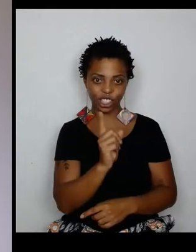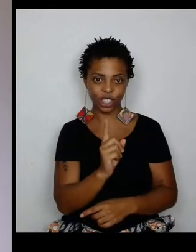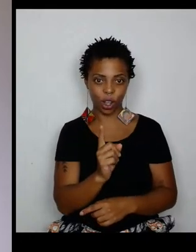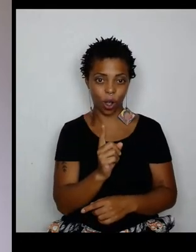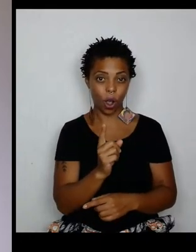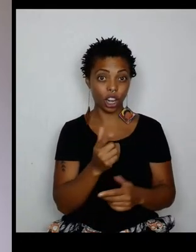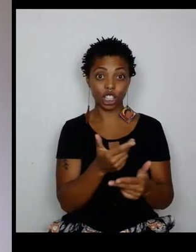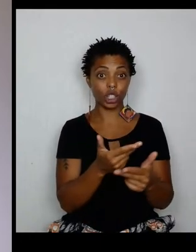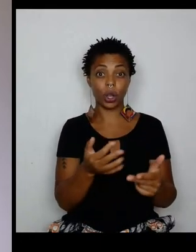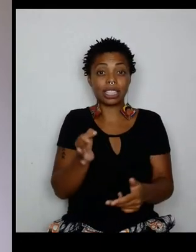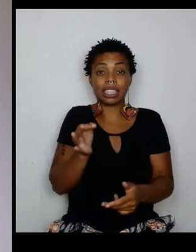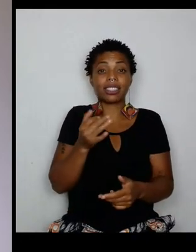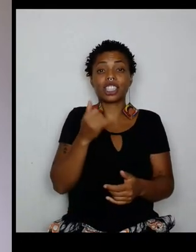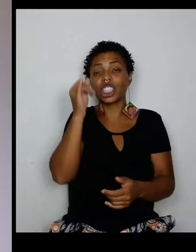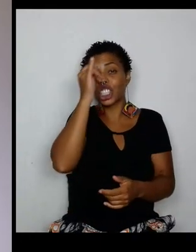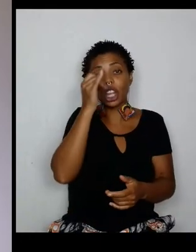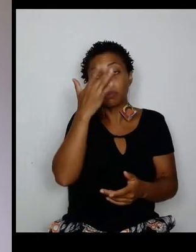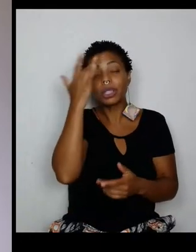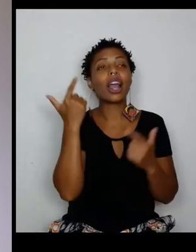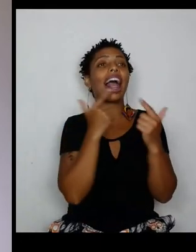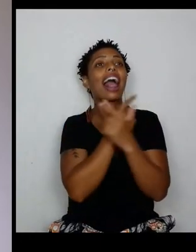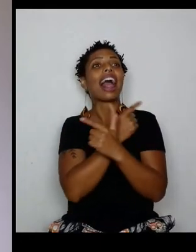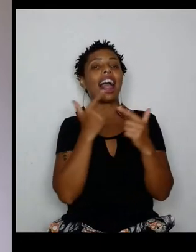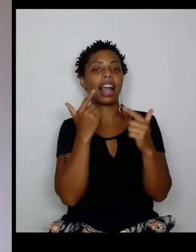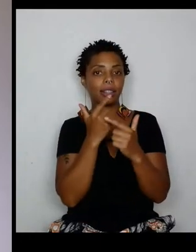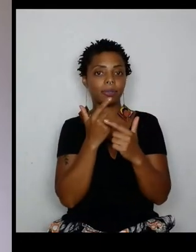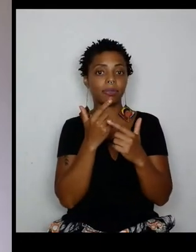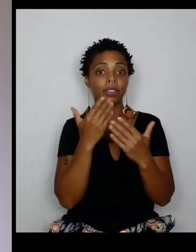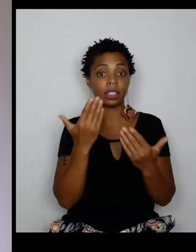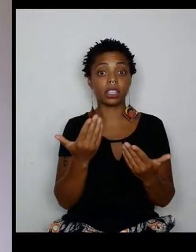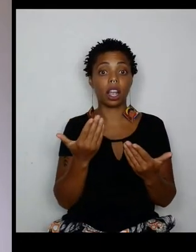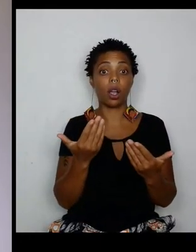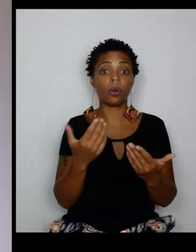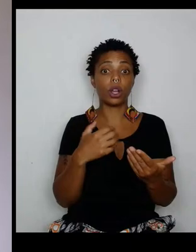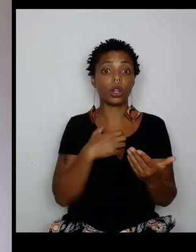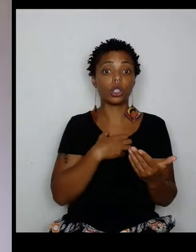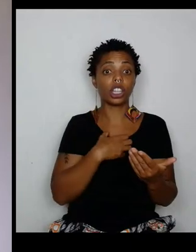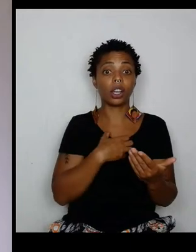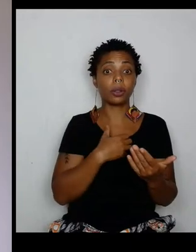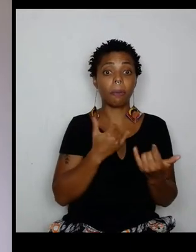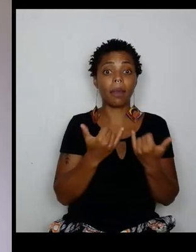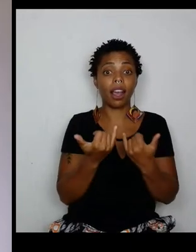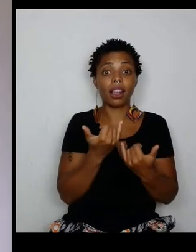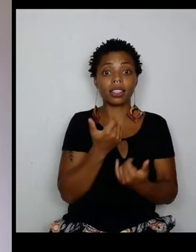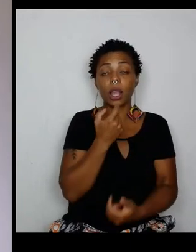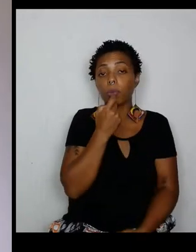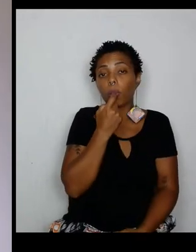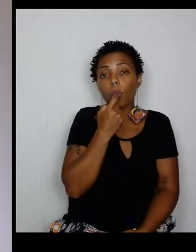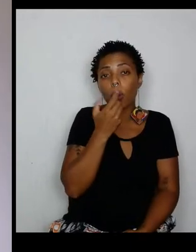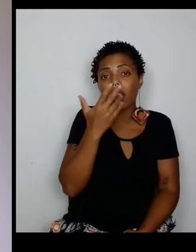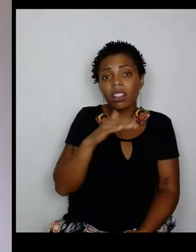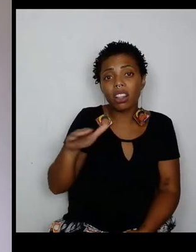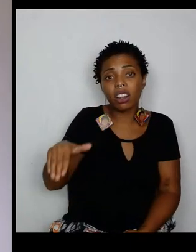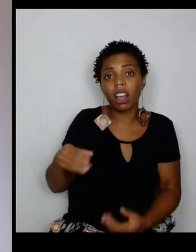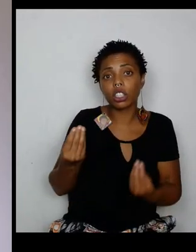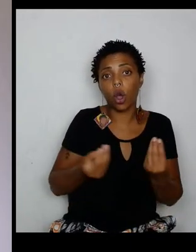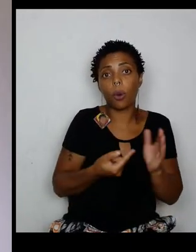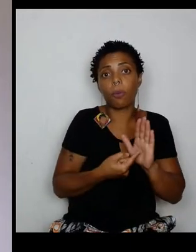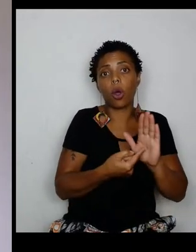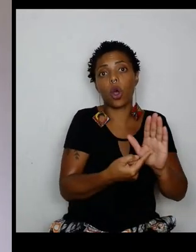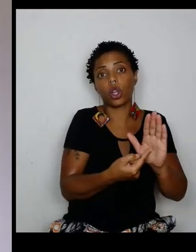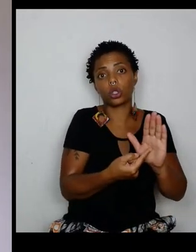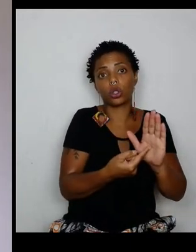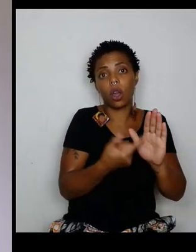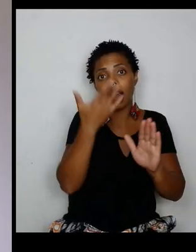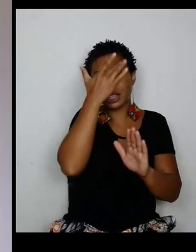ridiculous child-like ways in which the pacific people were being framed they didn't care you know they were looking for something else and i